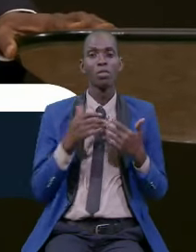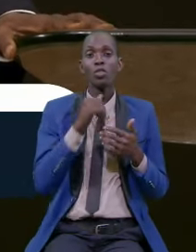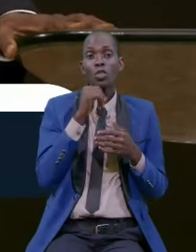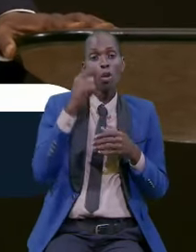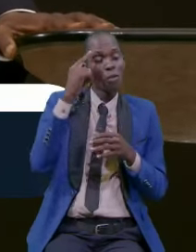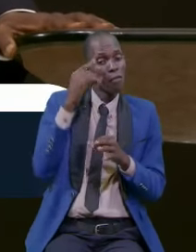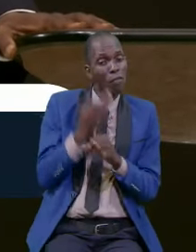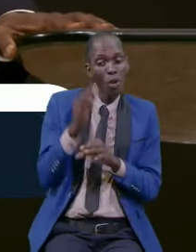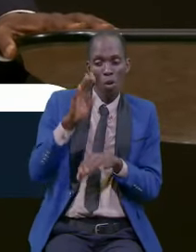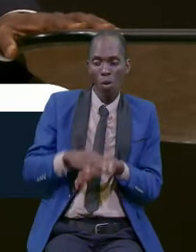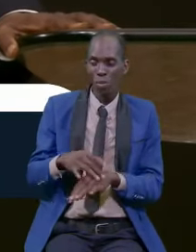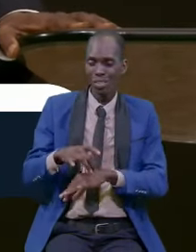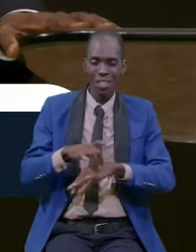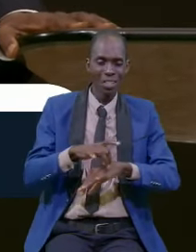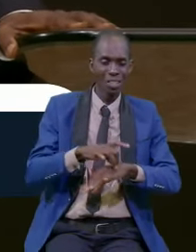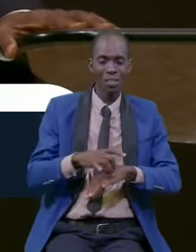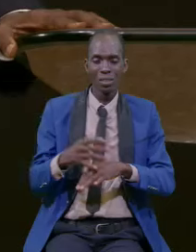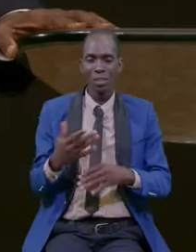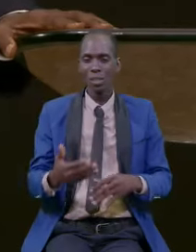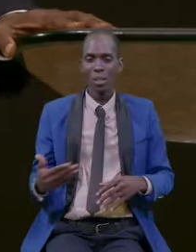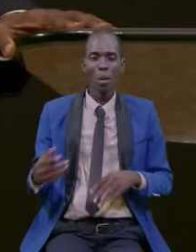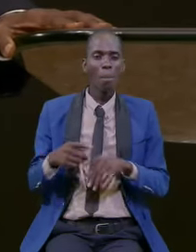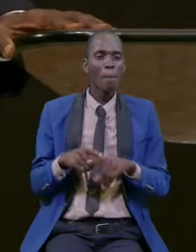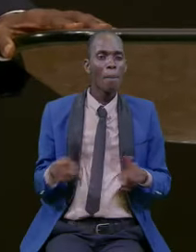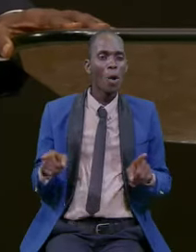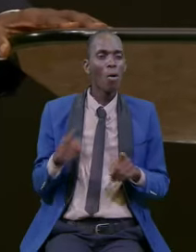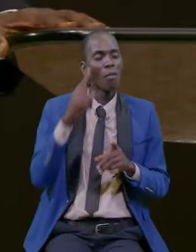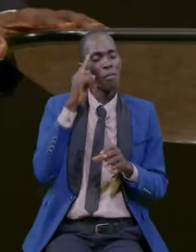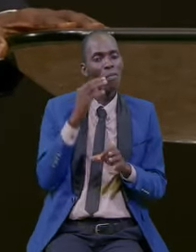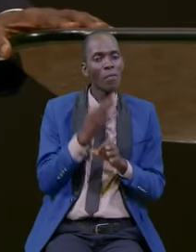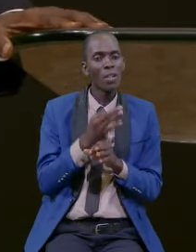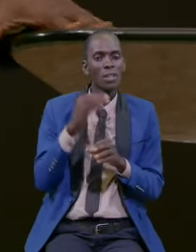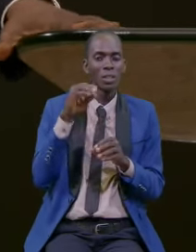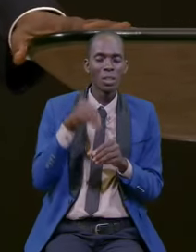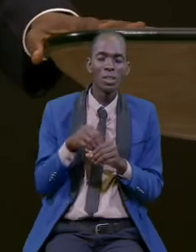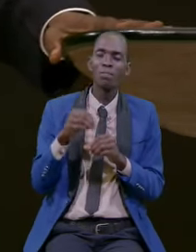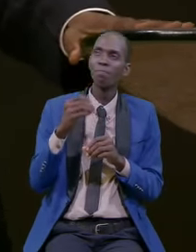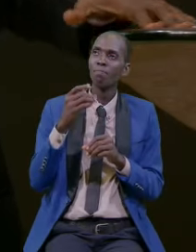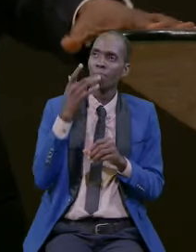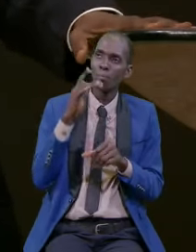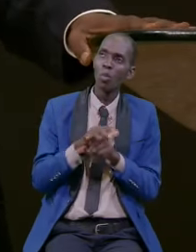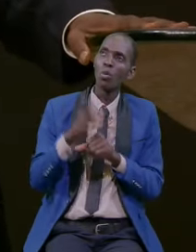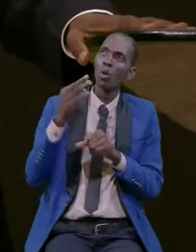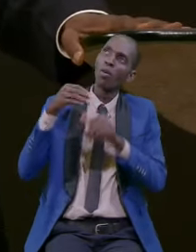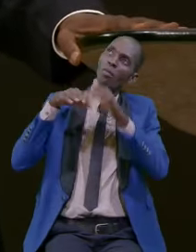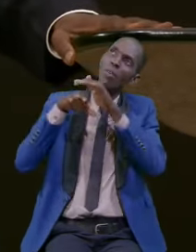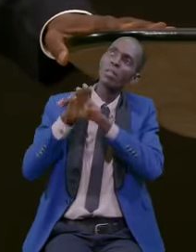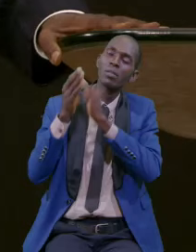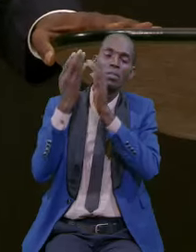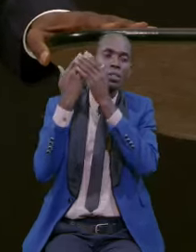but faith for inheriting the kingdom. And then you show that